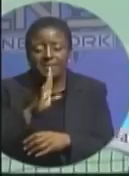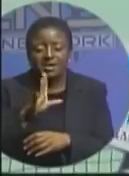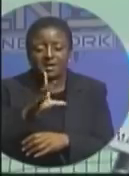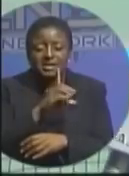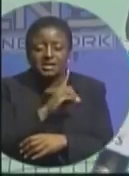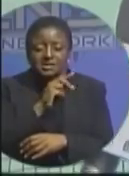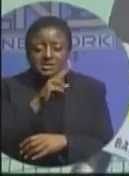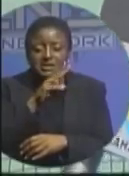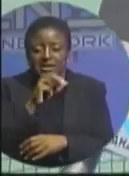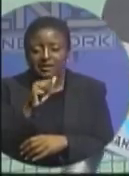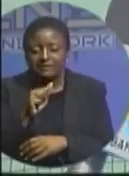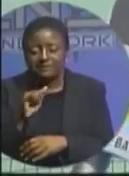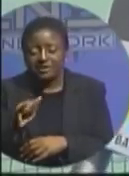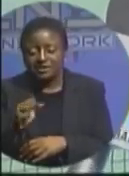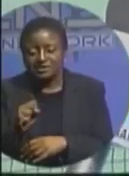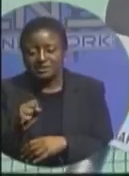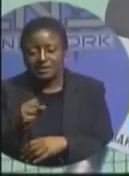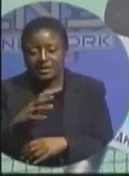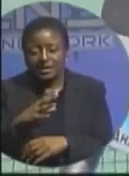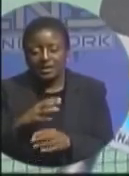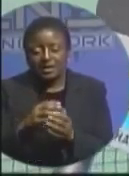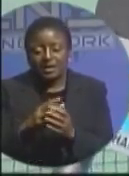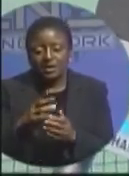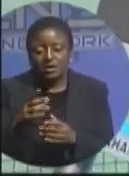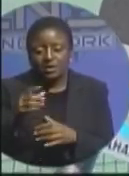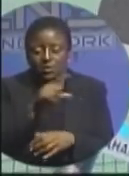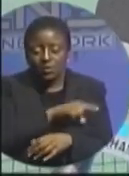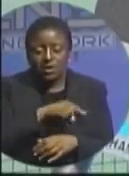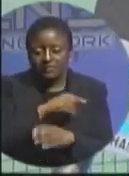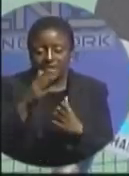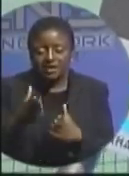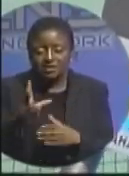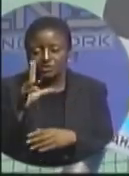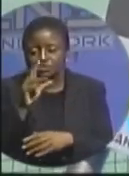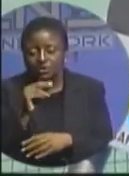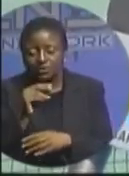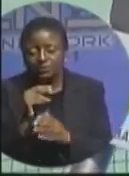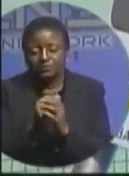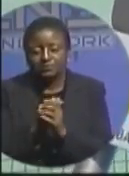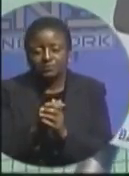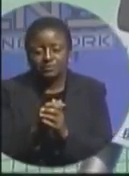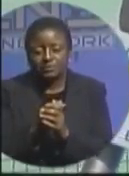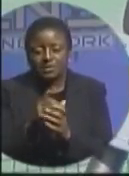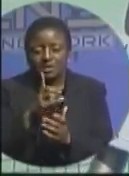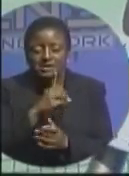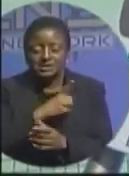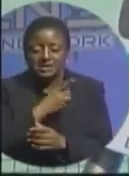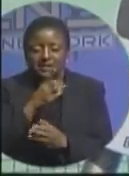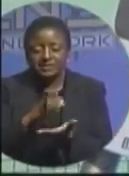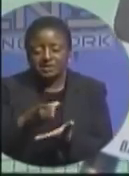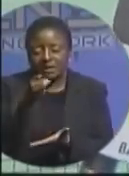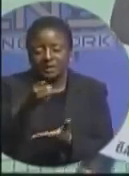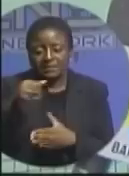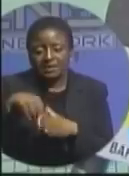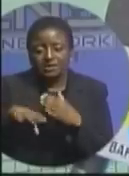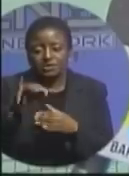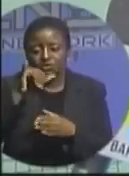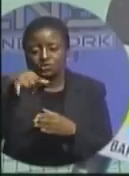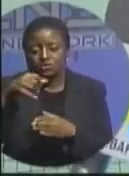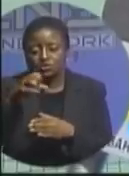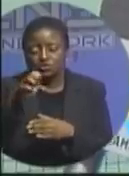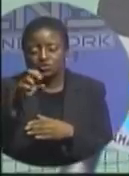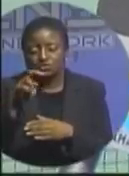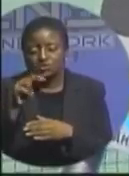No. We Davis Cup is going to be in, say, June. So, I mean, everyone knows how tennis goes. You can be playing great tennis